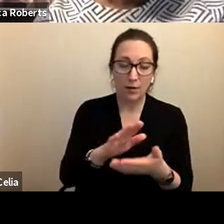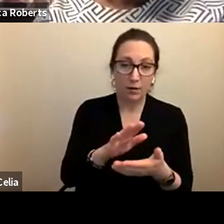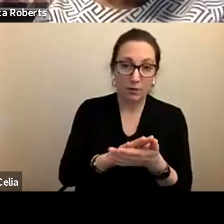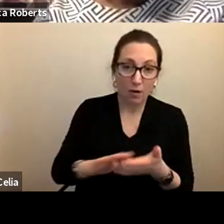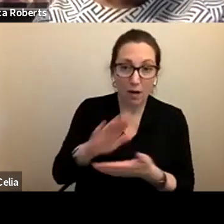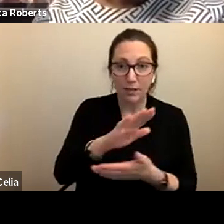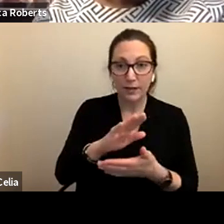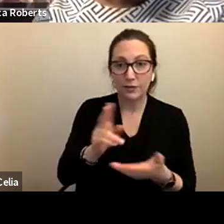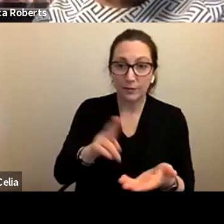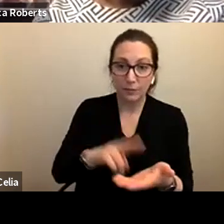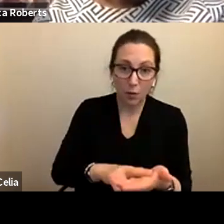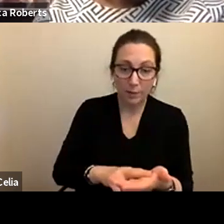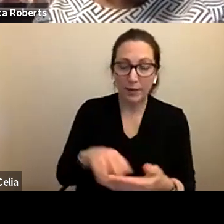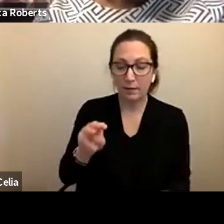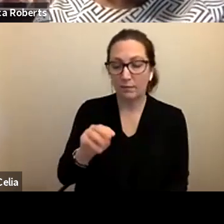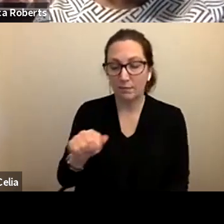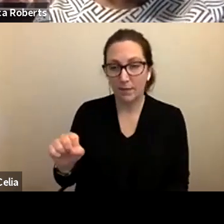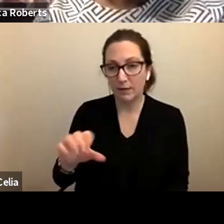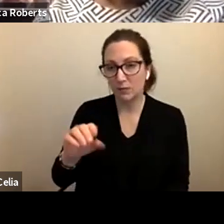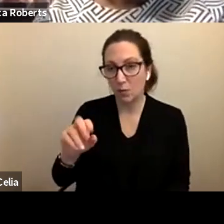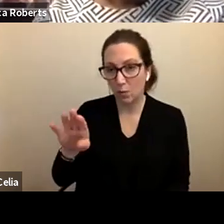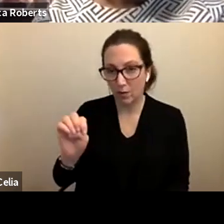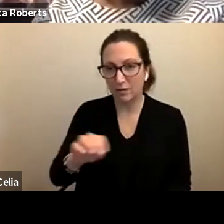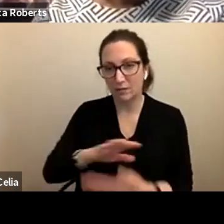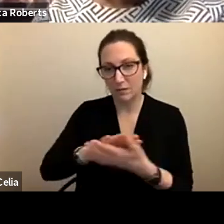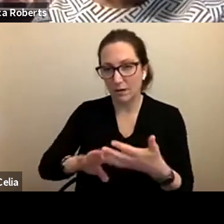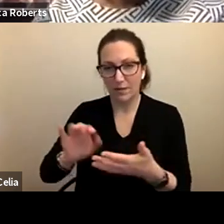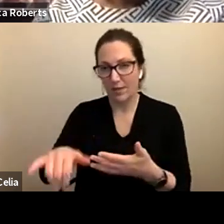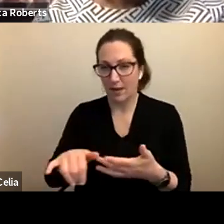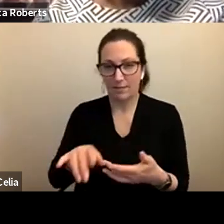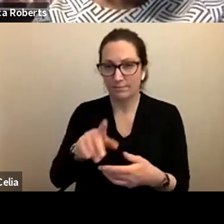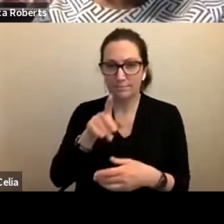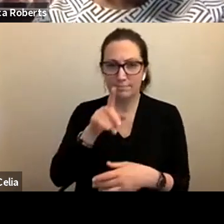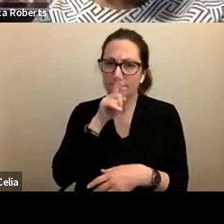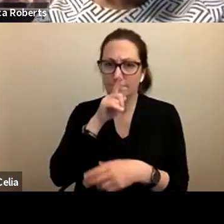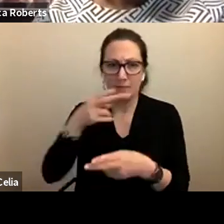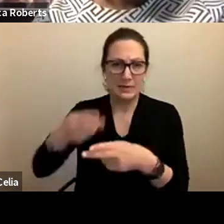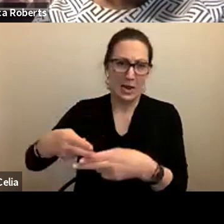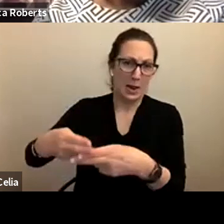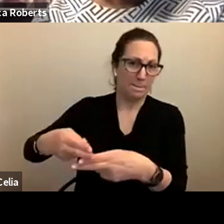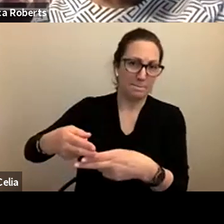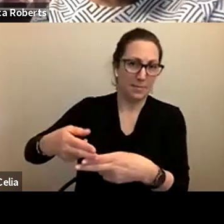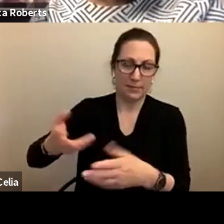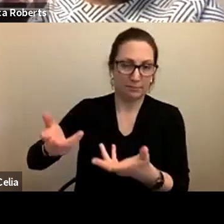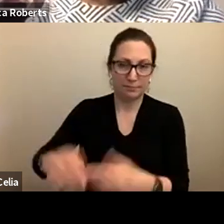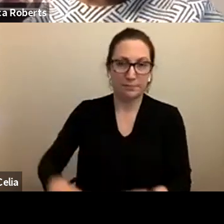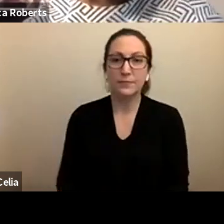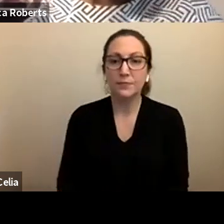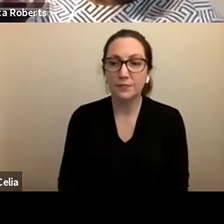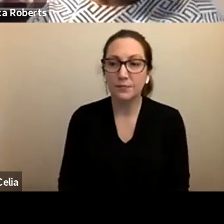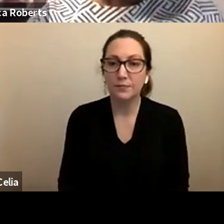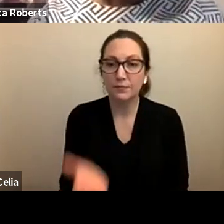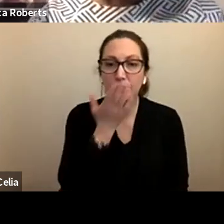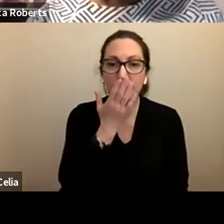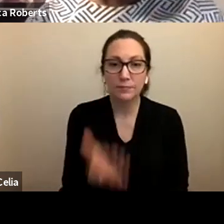data, mass core, you know, those pieces, not on any stature. Okay,